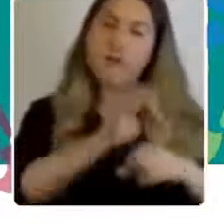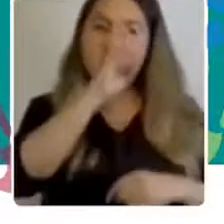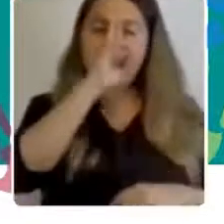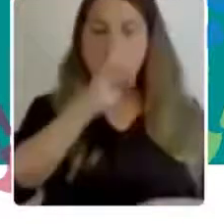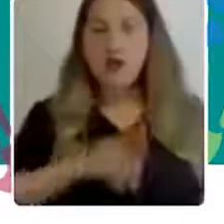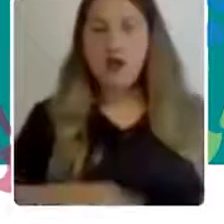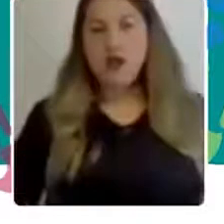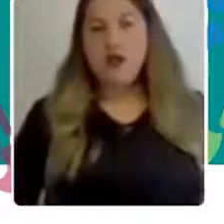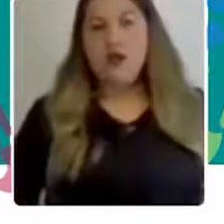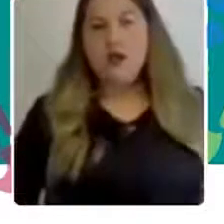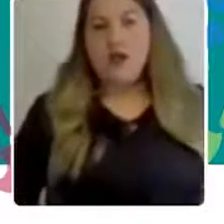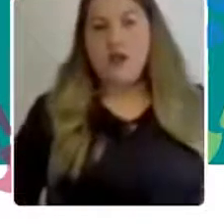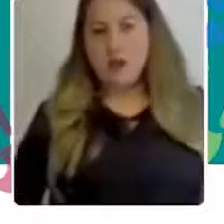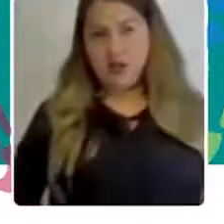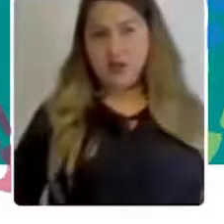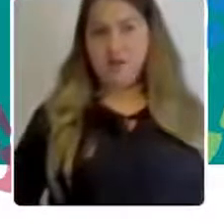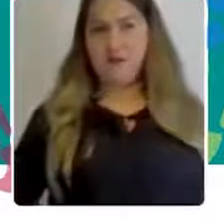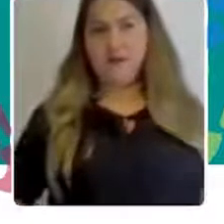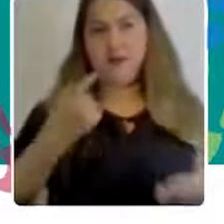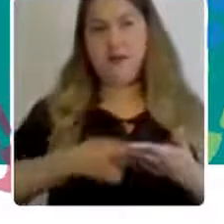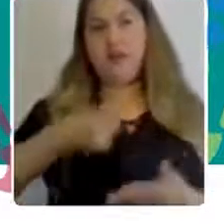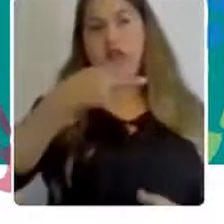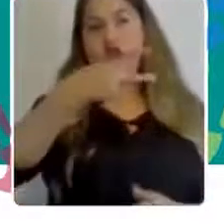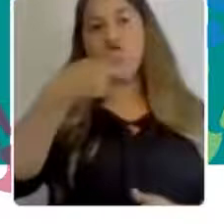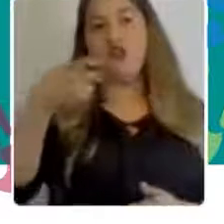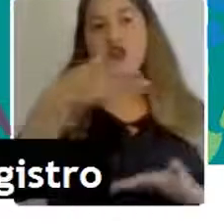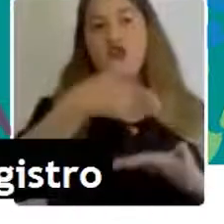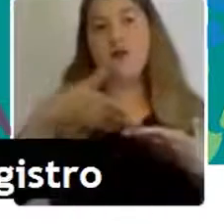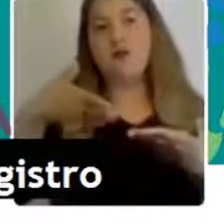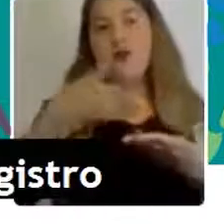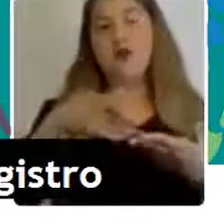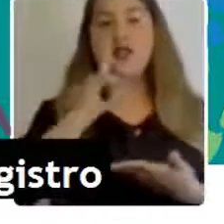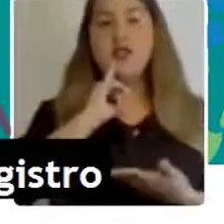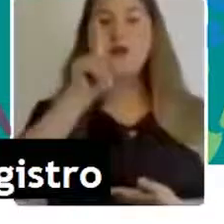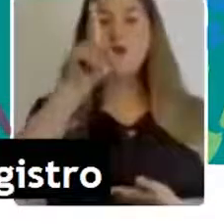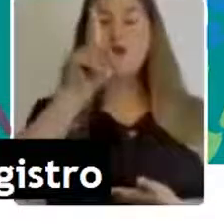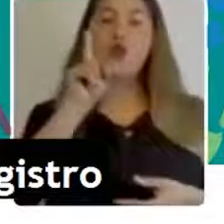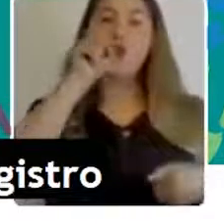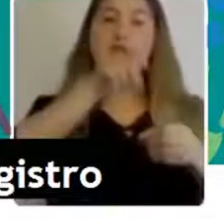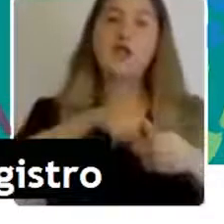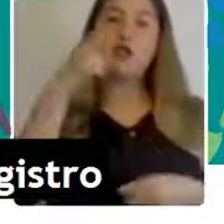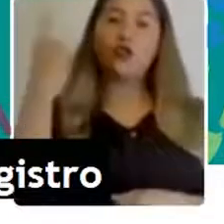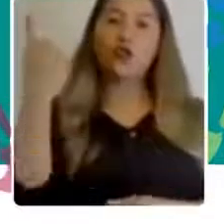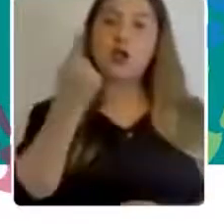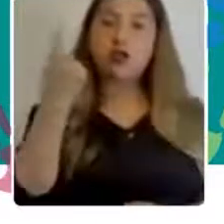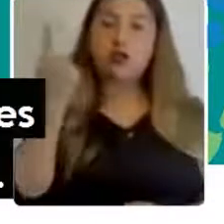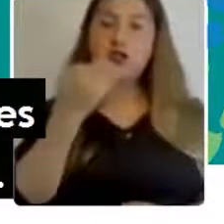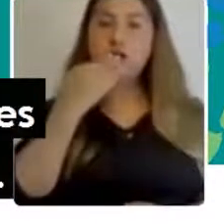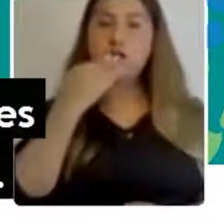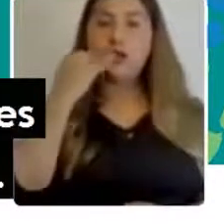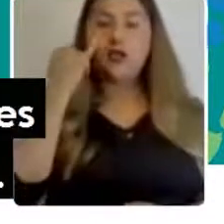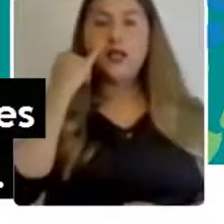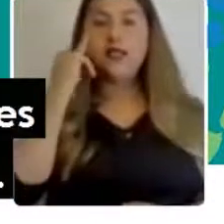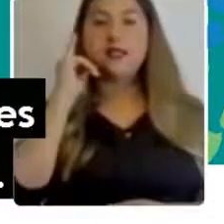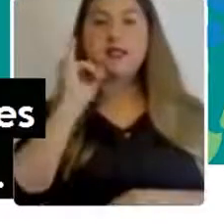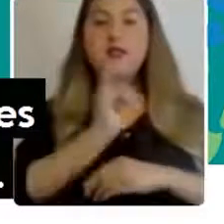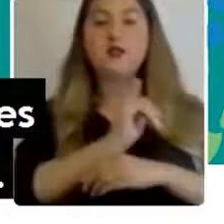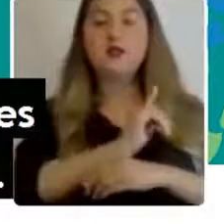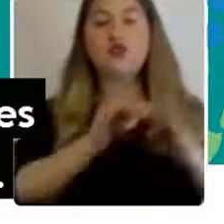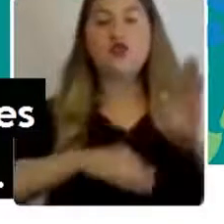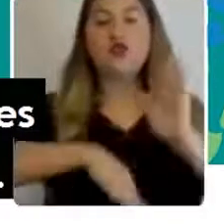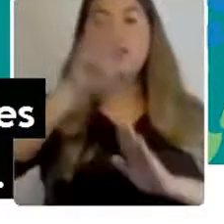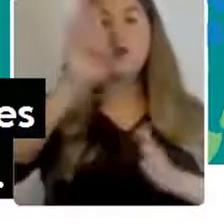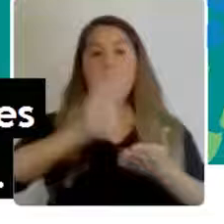have a national registry, which is in our institute. I'm the responsible of this registry, which collects